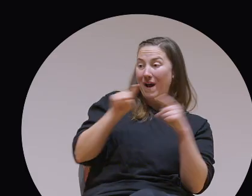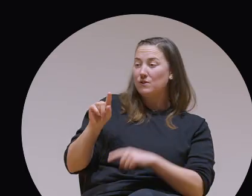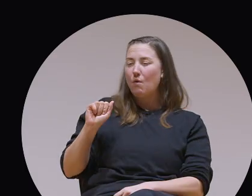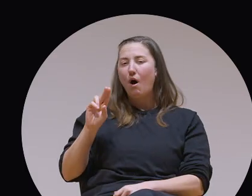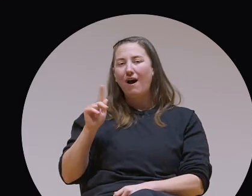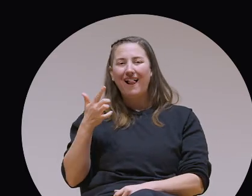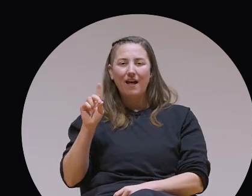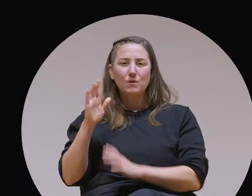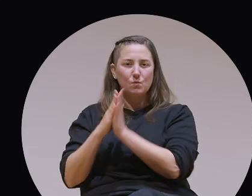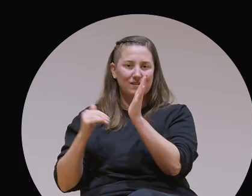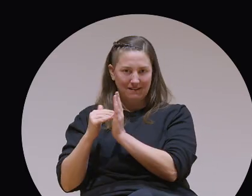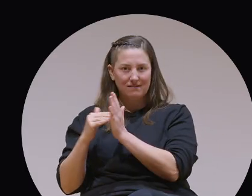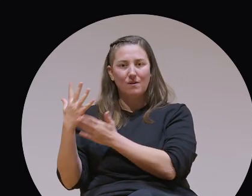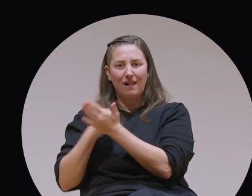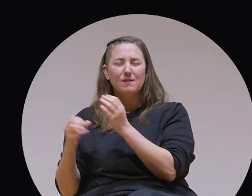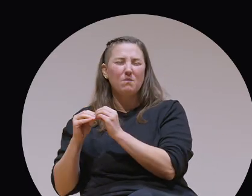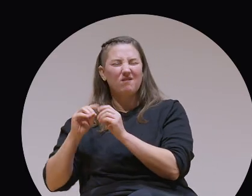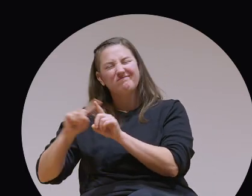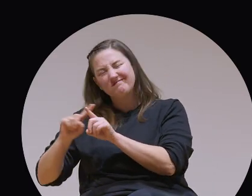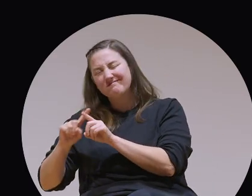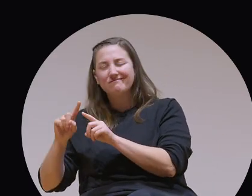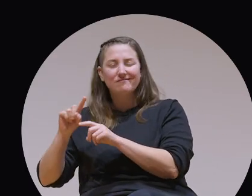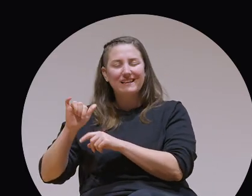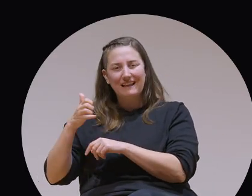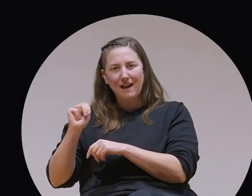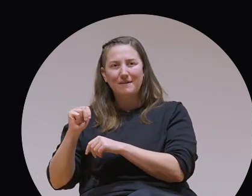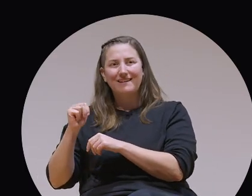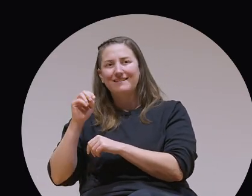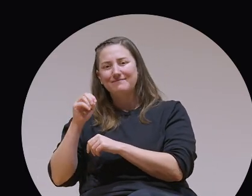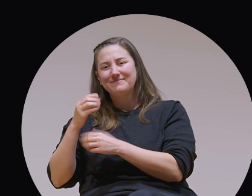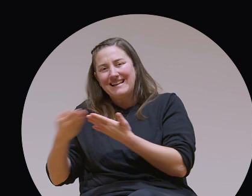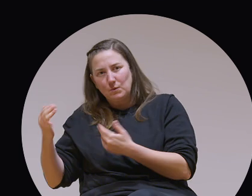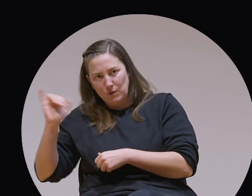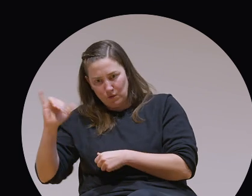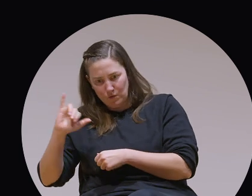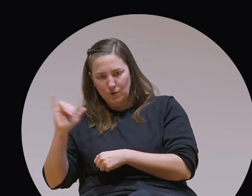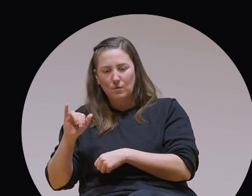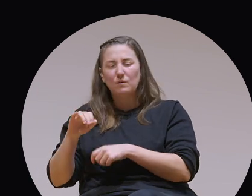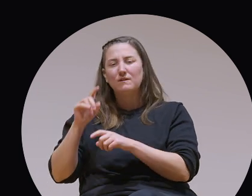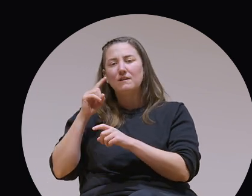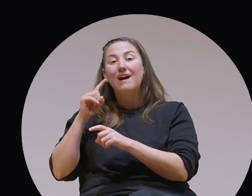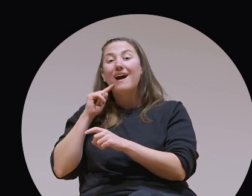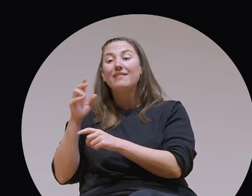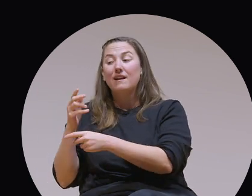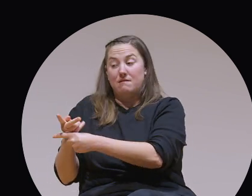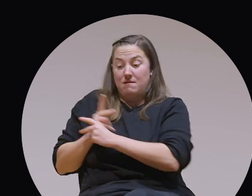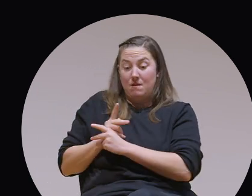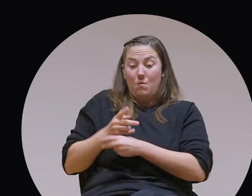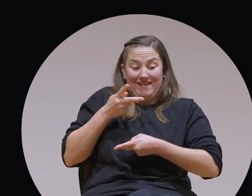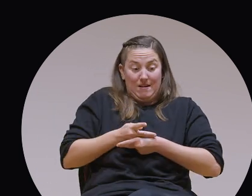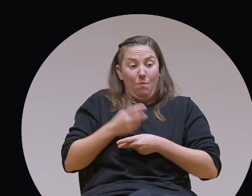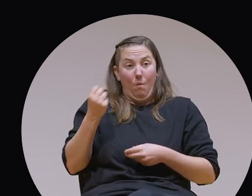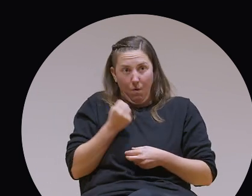another batch of important Yemeni antiquities, which are also going to be on display in our galleries until Yemen is stable again.